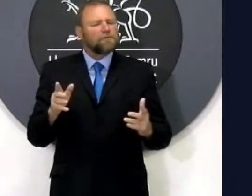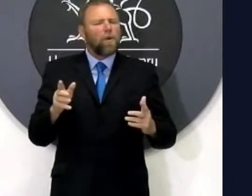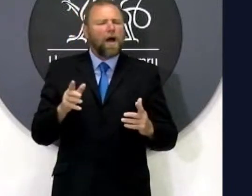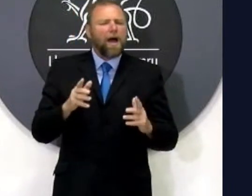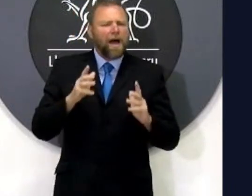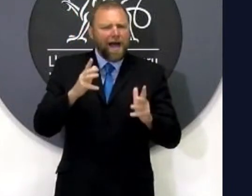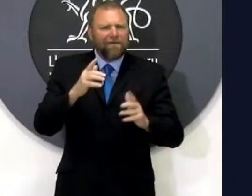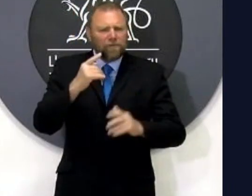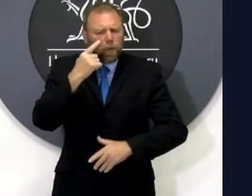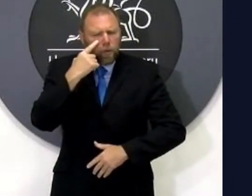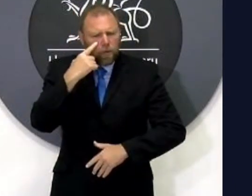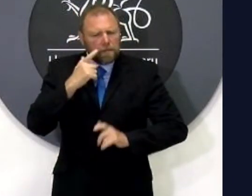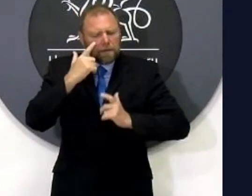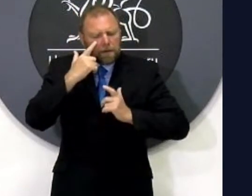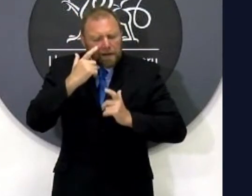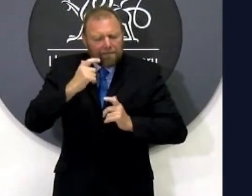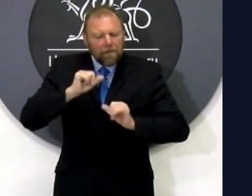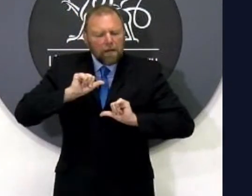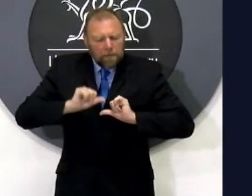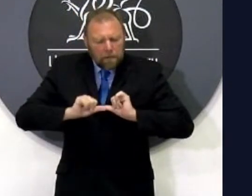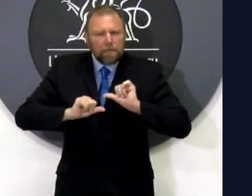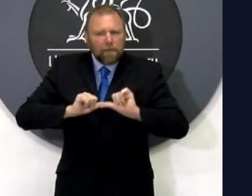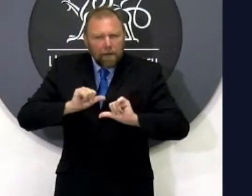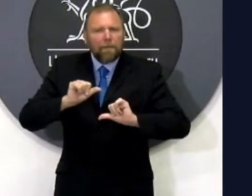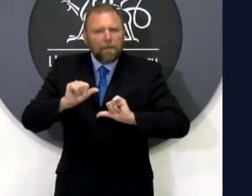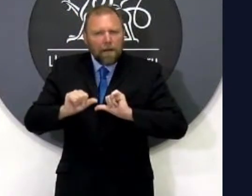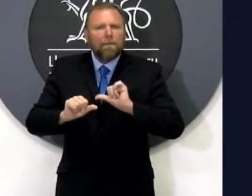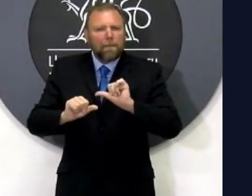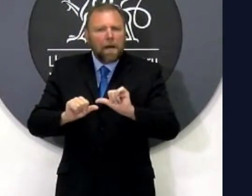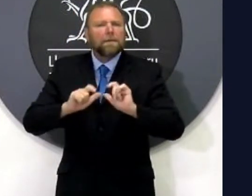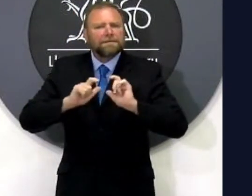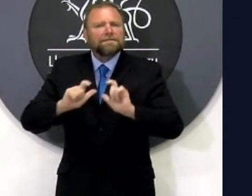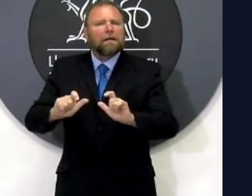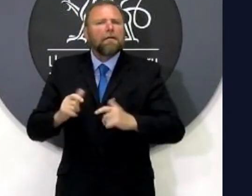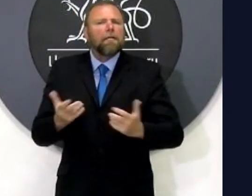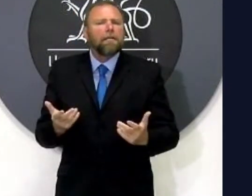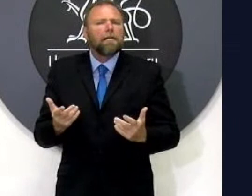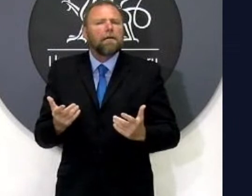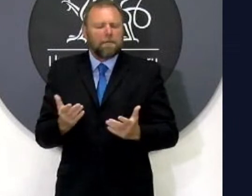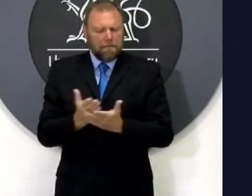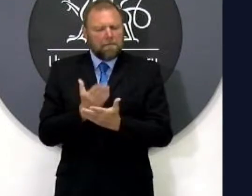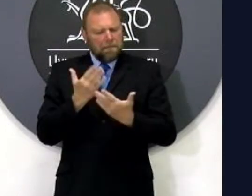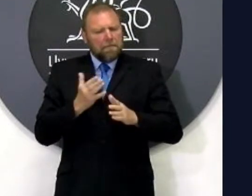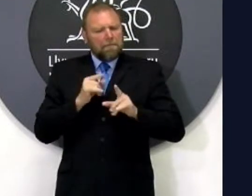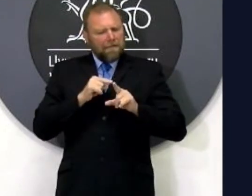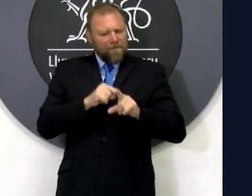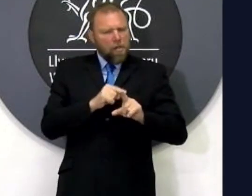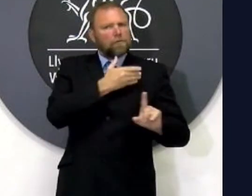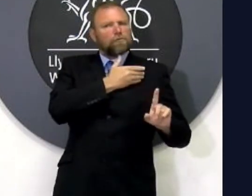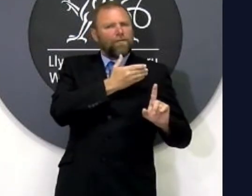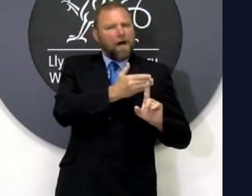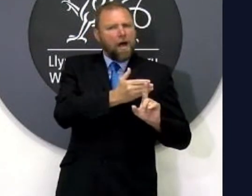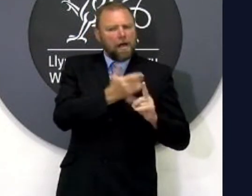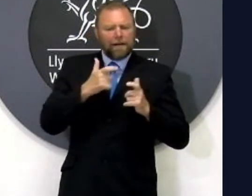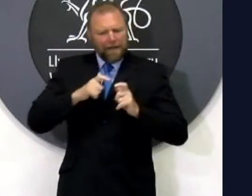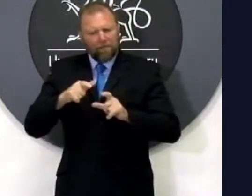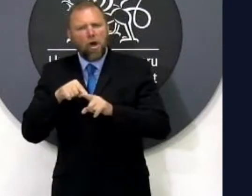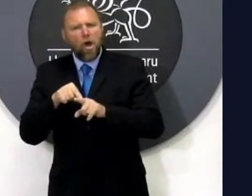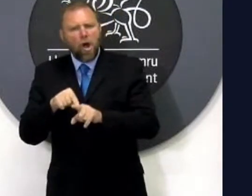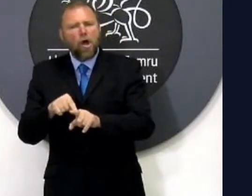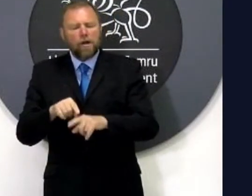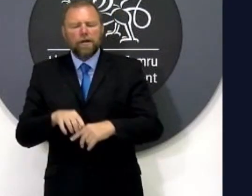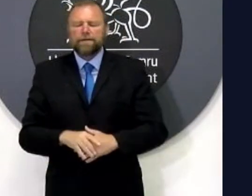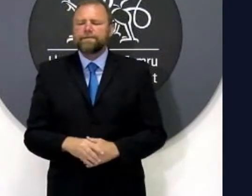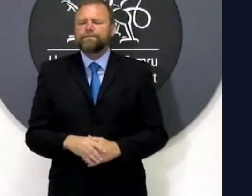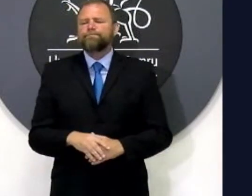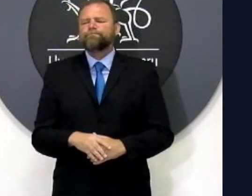reasons for us to continue on the cautious approach that we've set out and have followed here in Wales. As